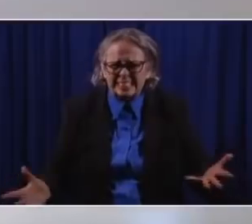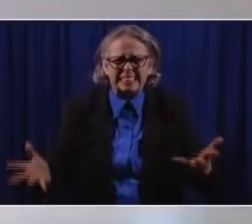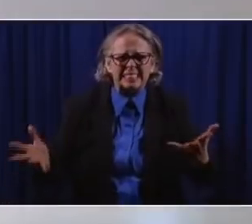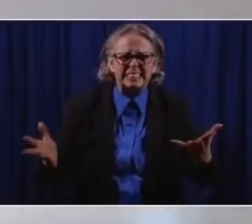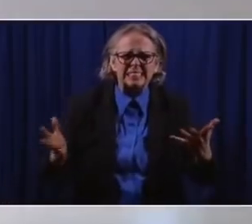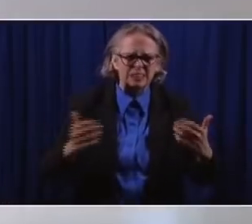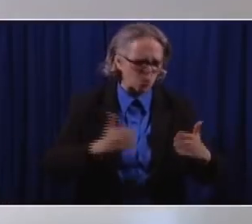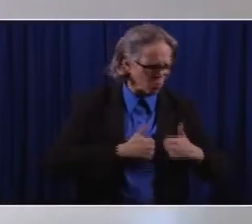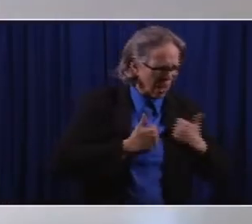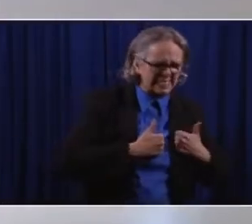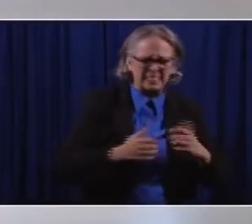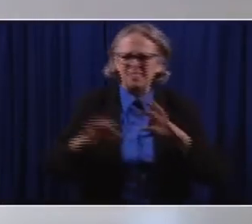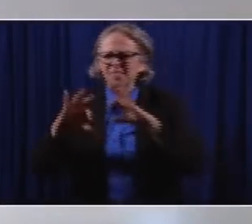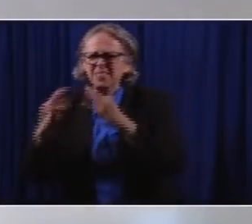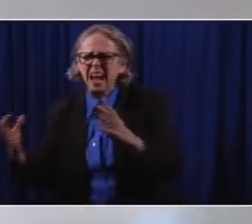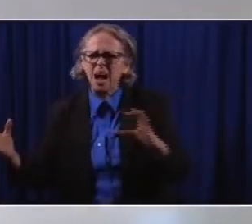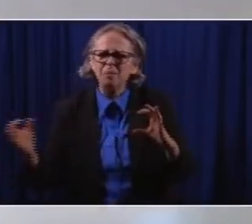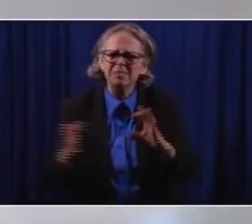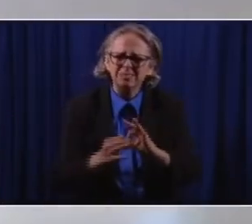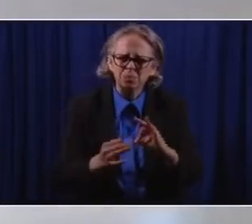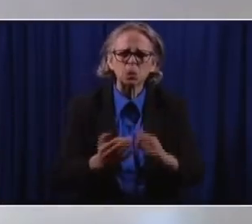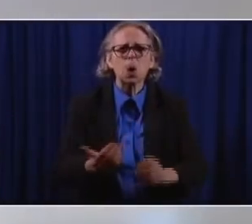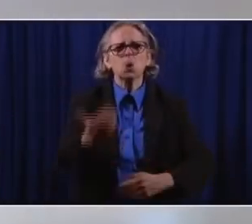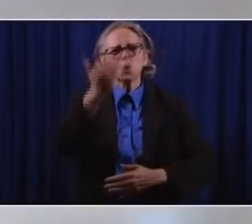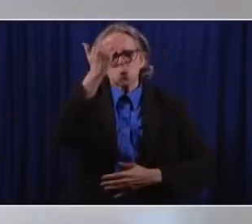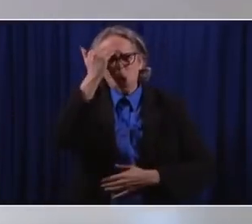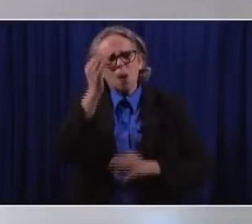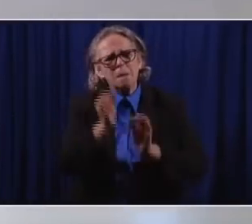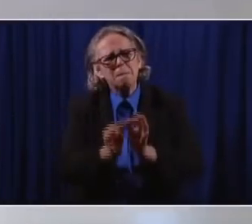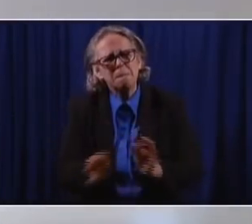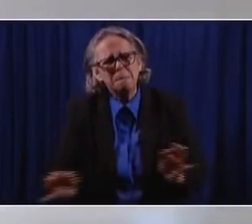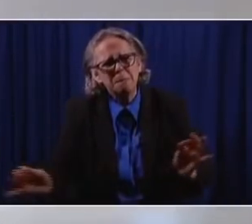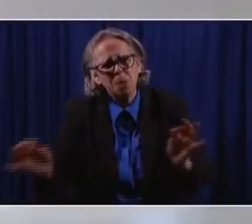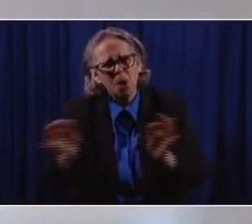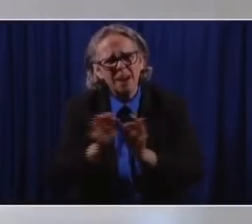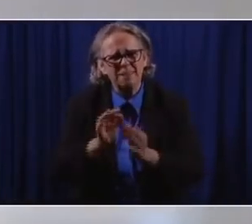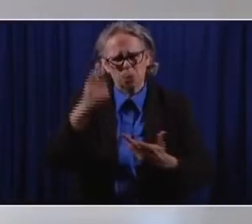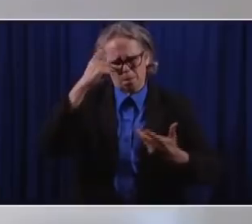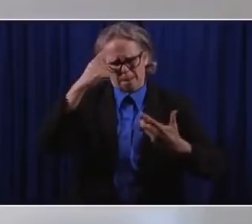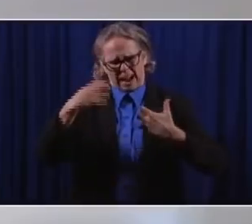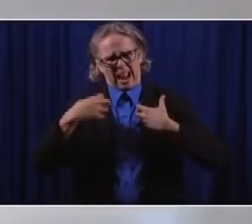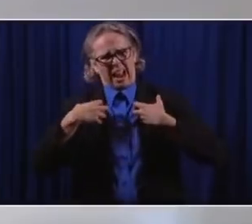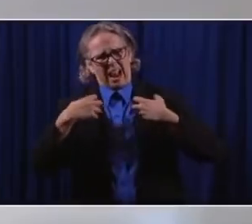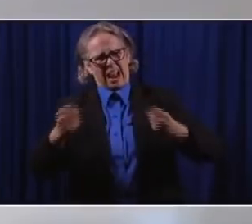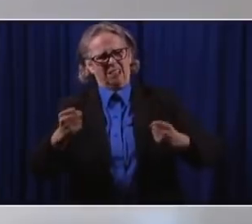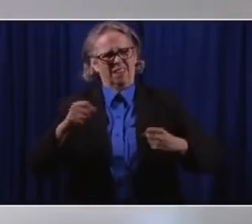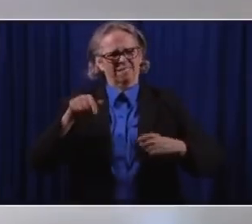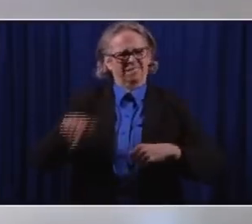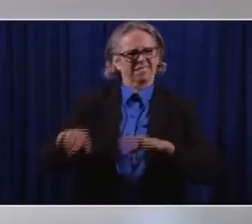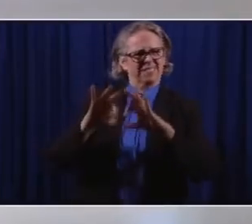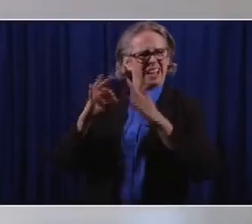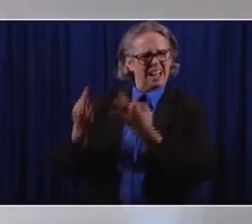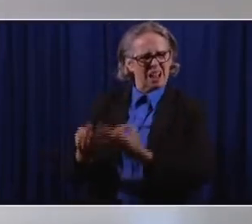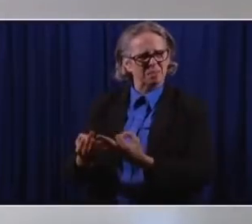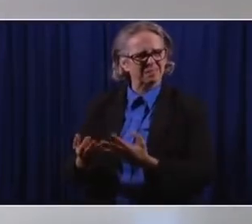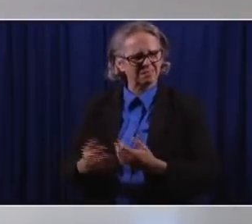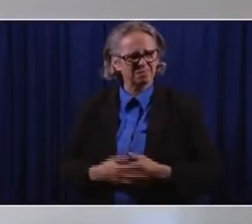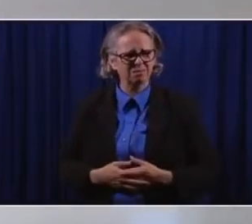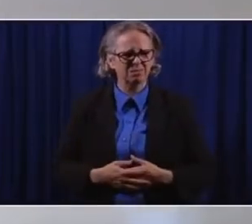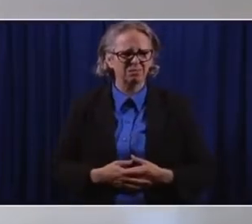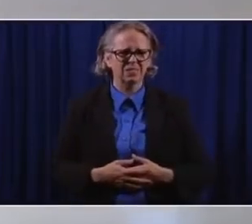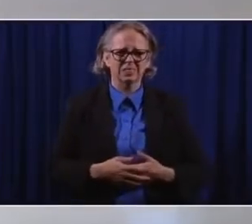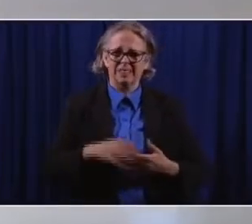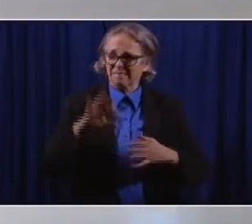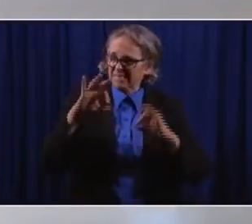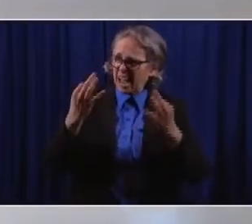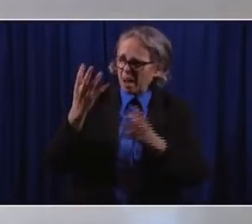regular connections are to physical health and mental well-being. And for the families who have lost their loved ones when there were restrictions